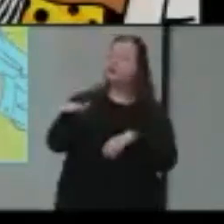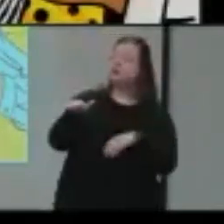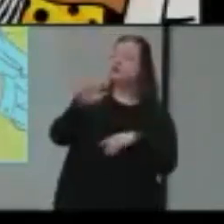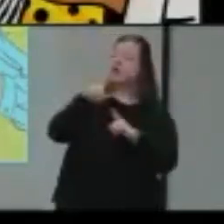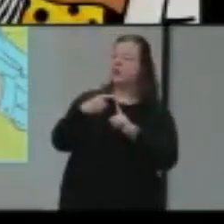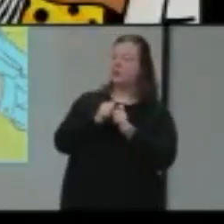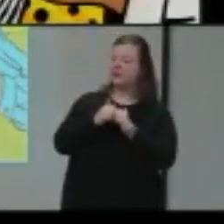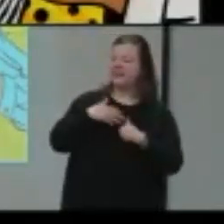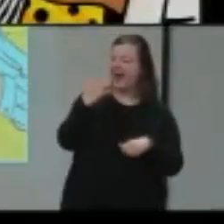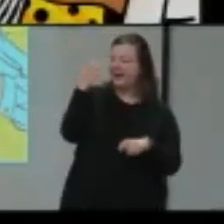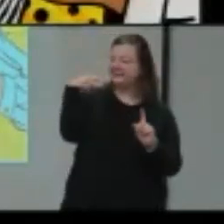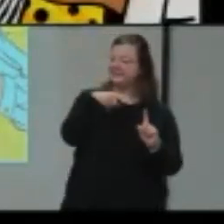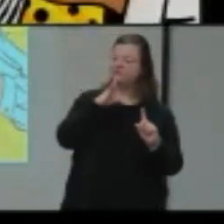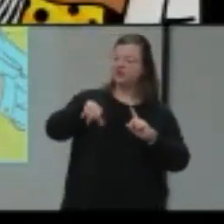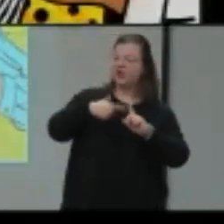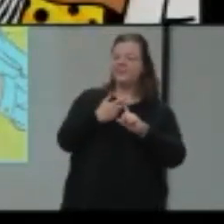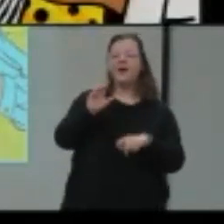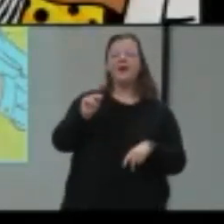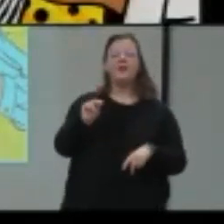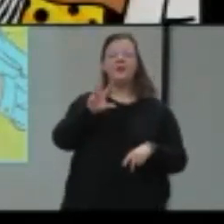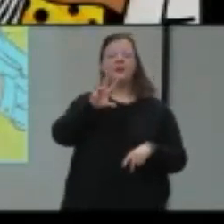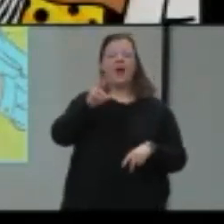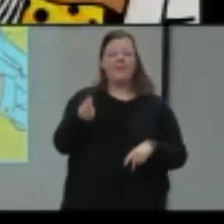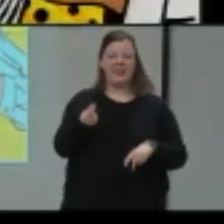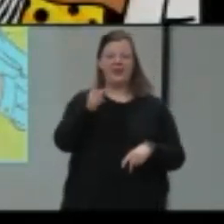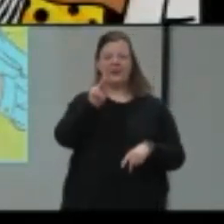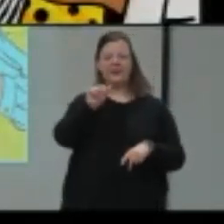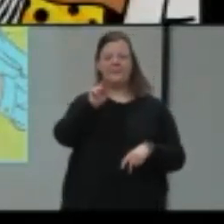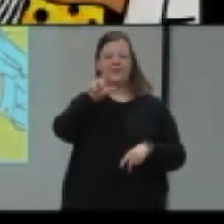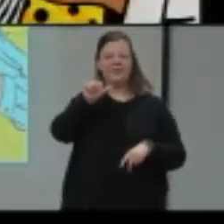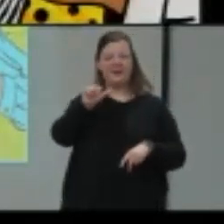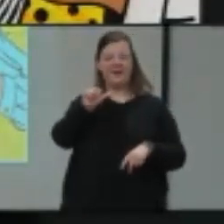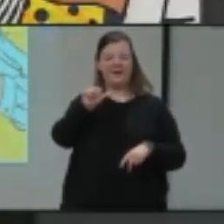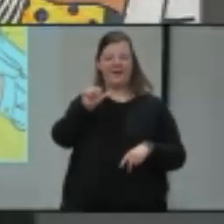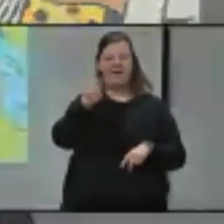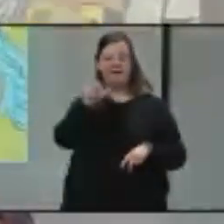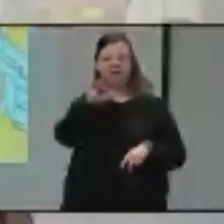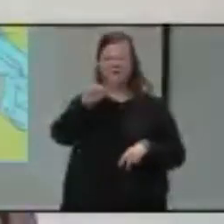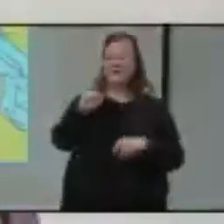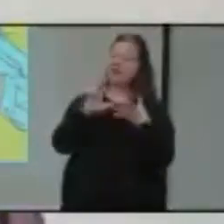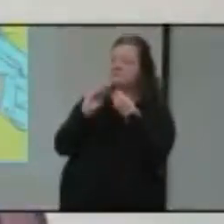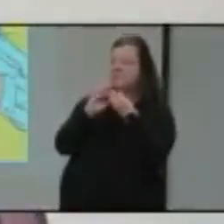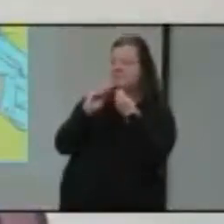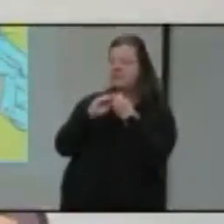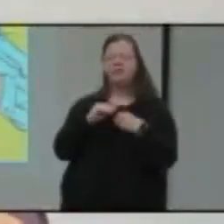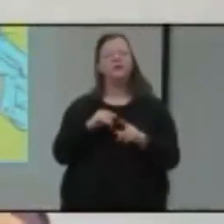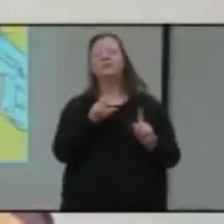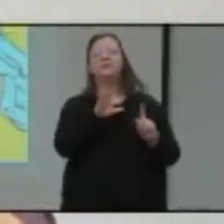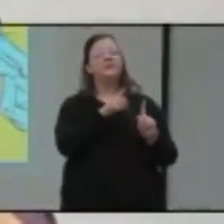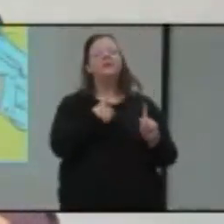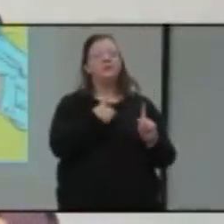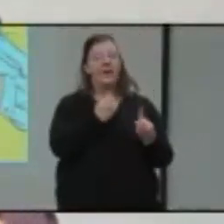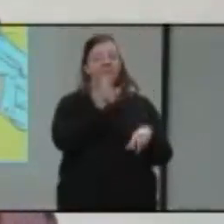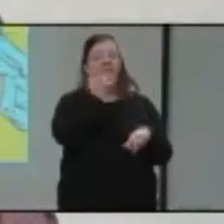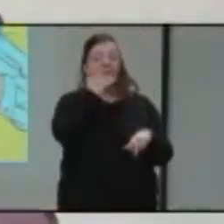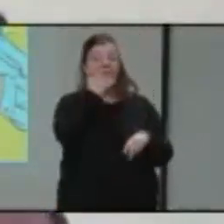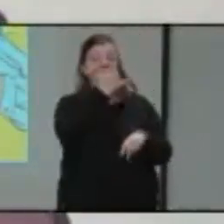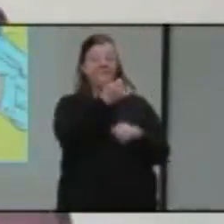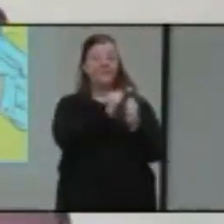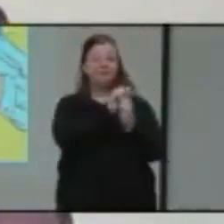cousin. He's talking about Kamala Harris, da-da-da-da-da. And I was like, oh, boy. So I get on the phone with this guy,